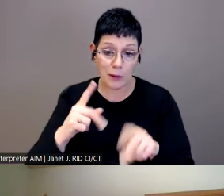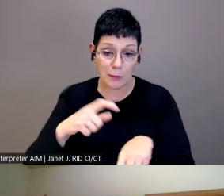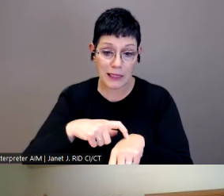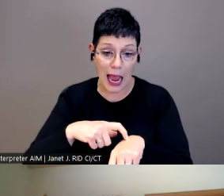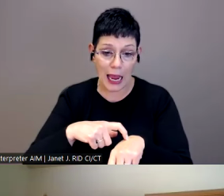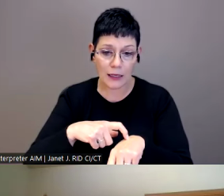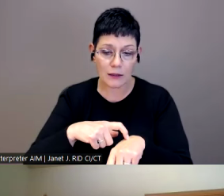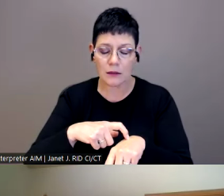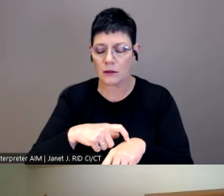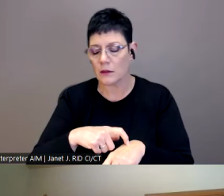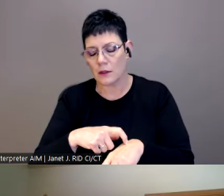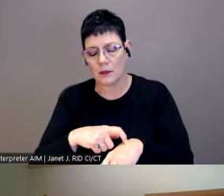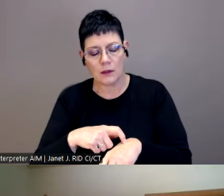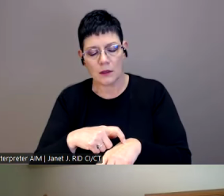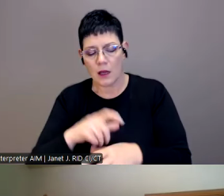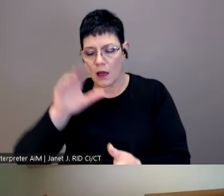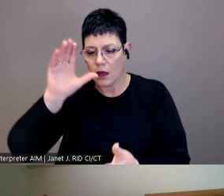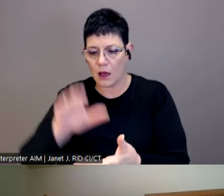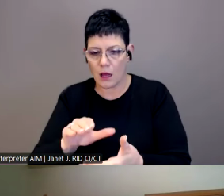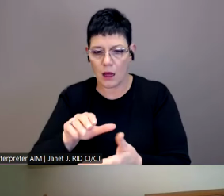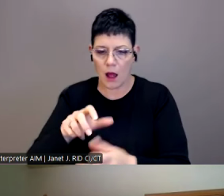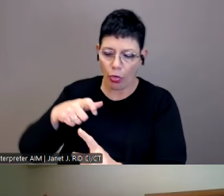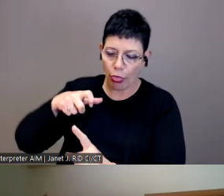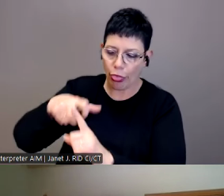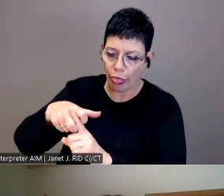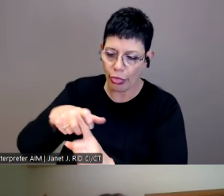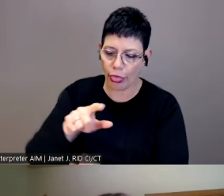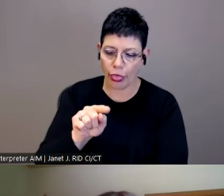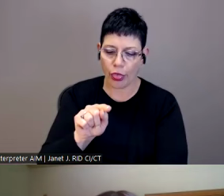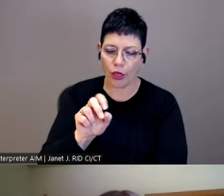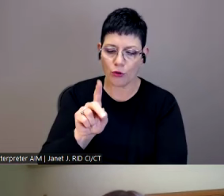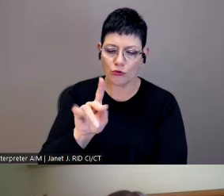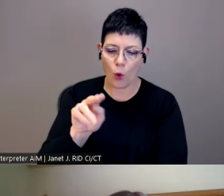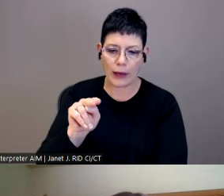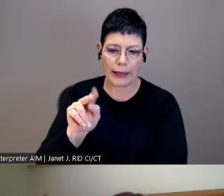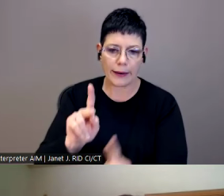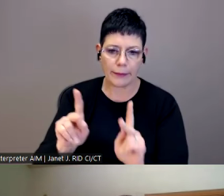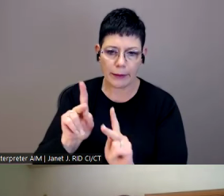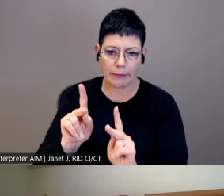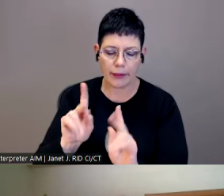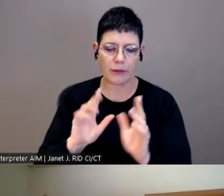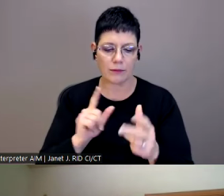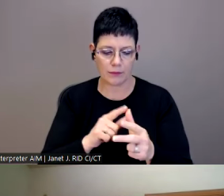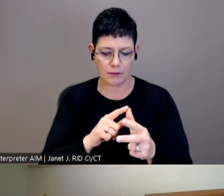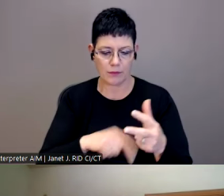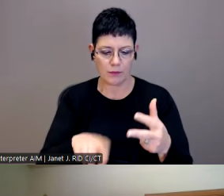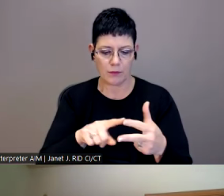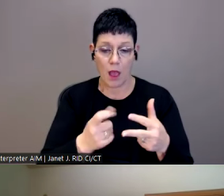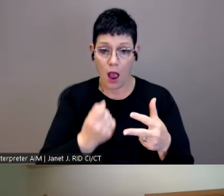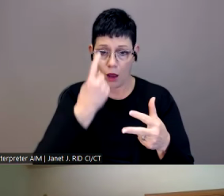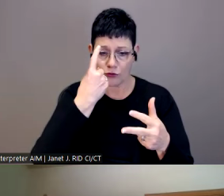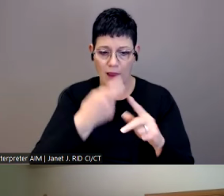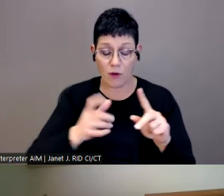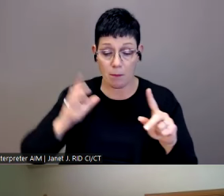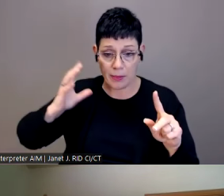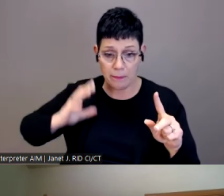if we want to avoid making those mistakes, starting with understanding your goal and who you need to learn